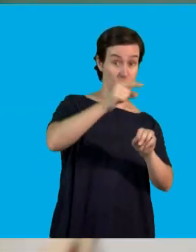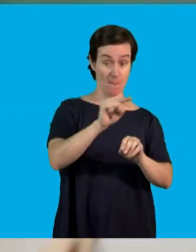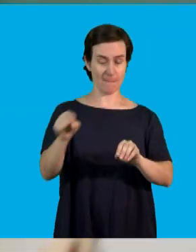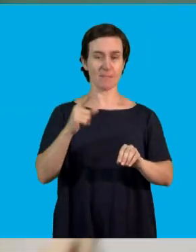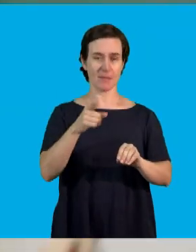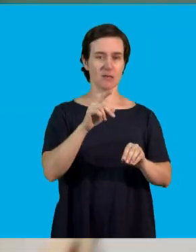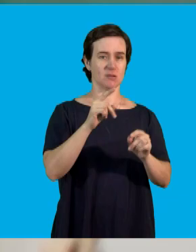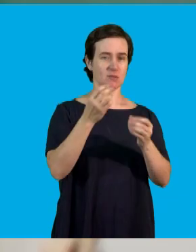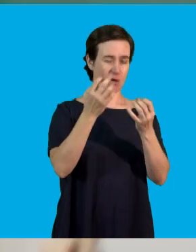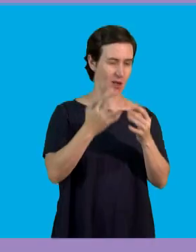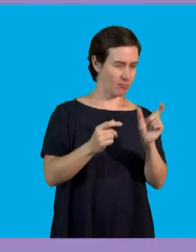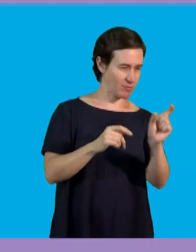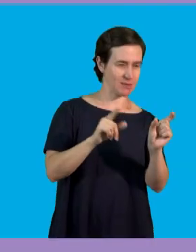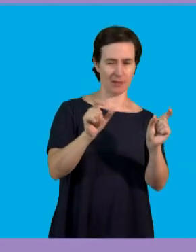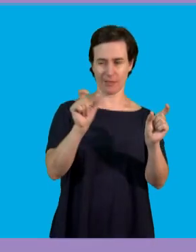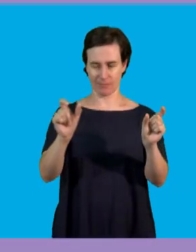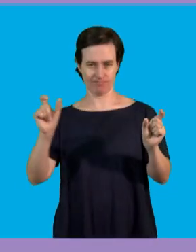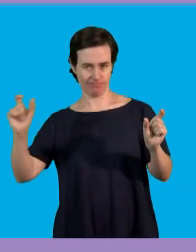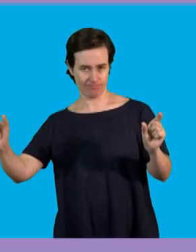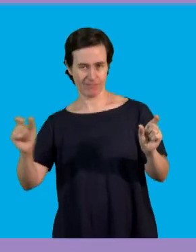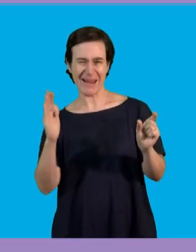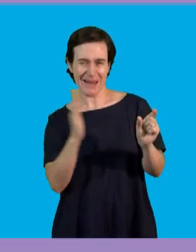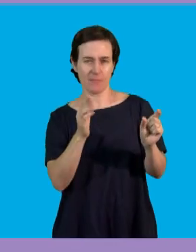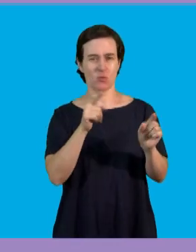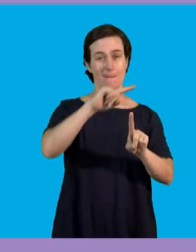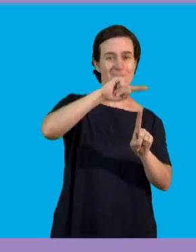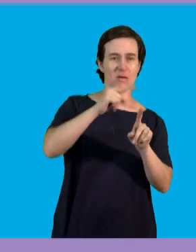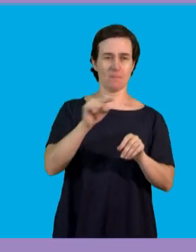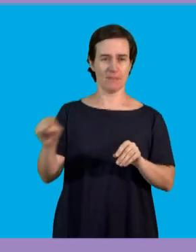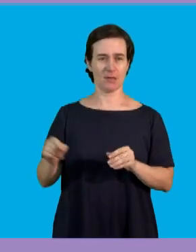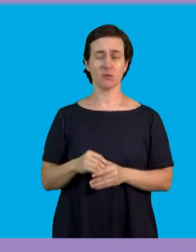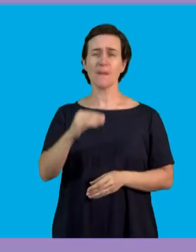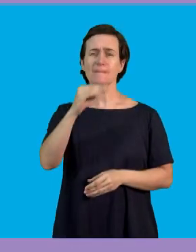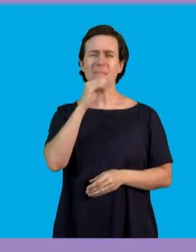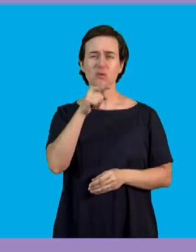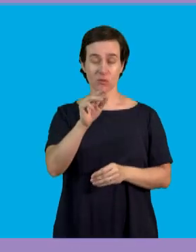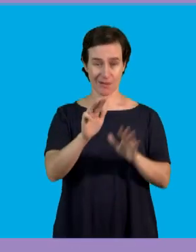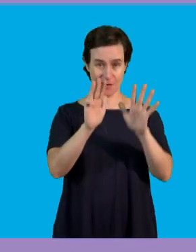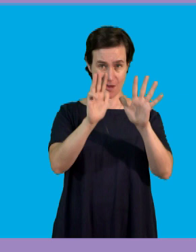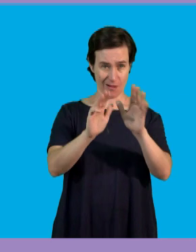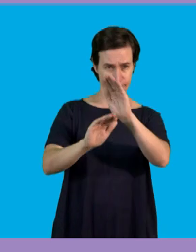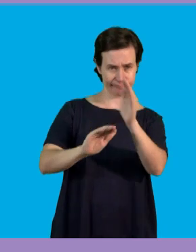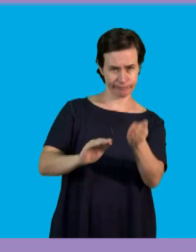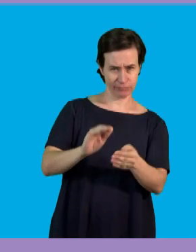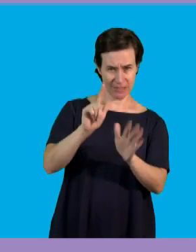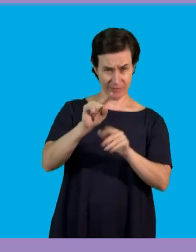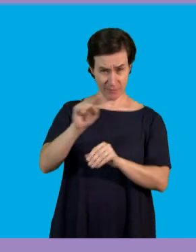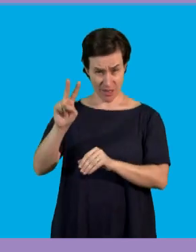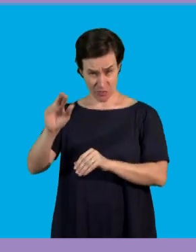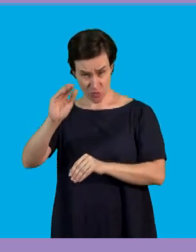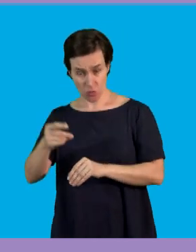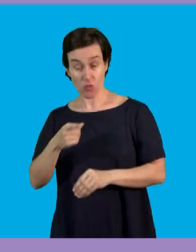or subtraction. So this means here that we are going to focus on that first before we can add that